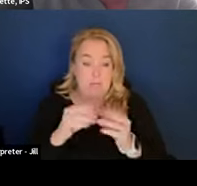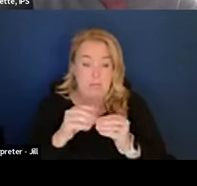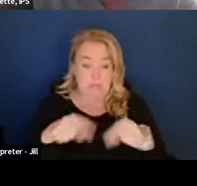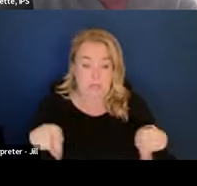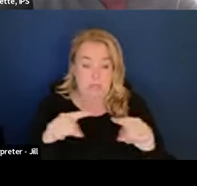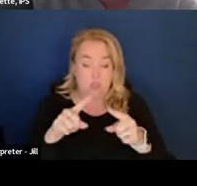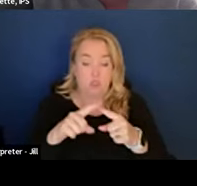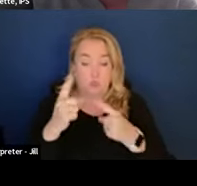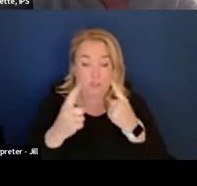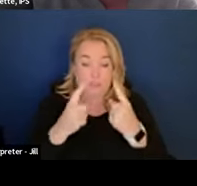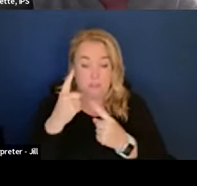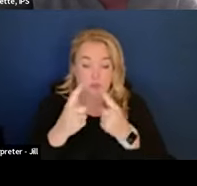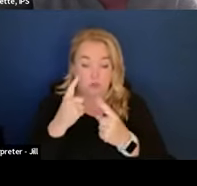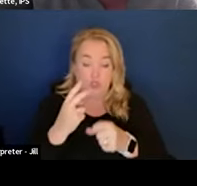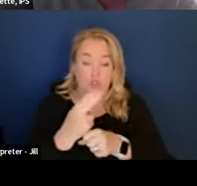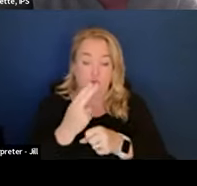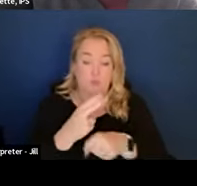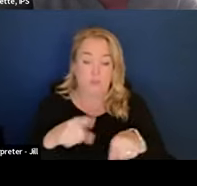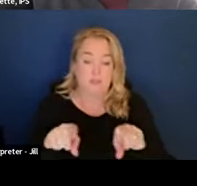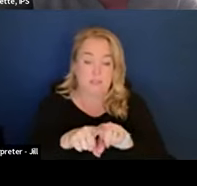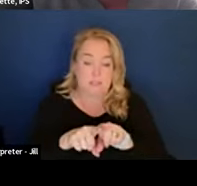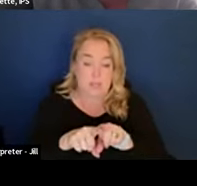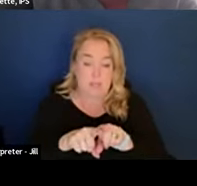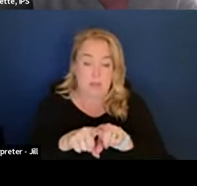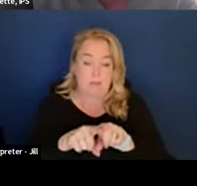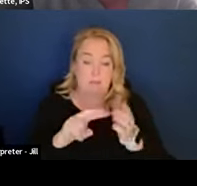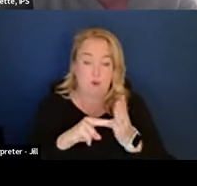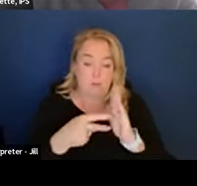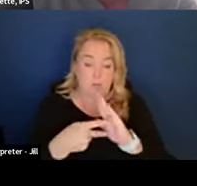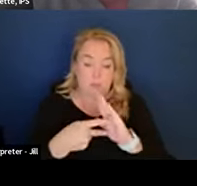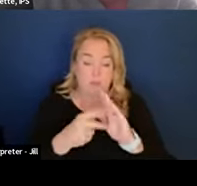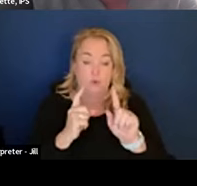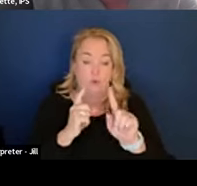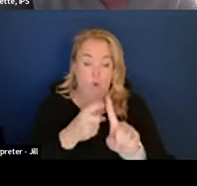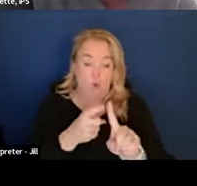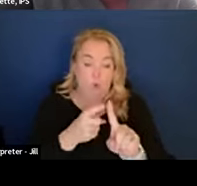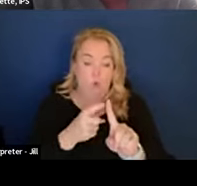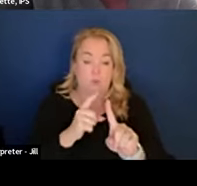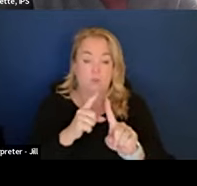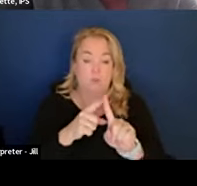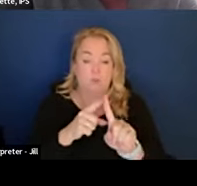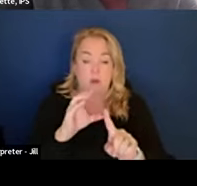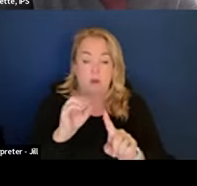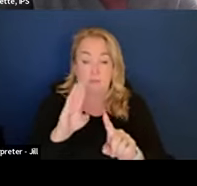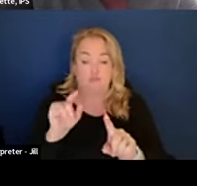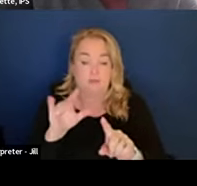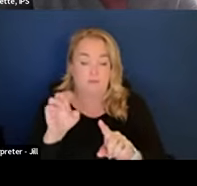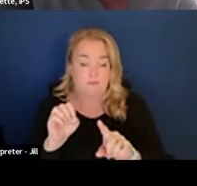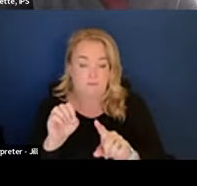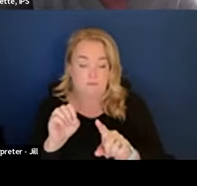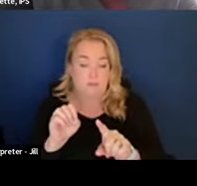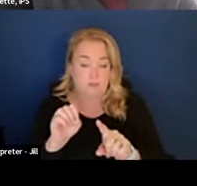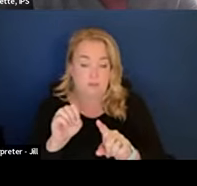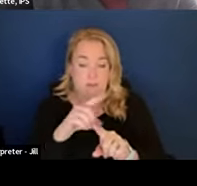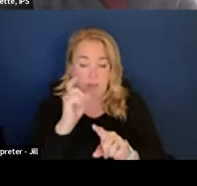and using almost the same purpose, goals, and objectives as the AEC Unite, because